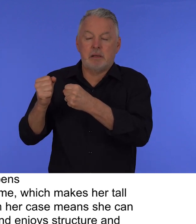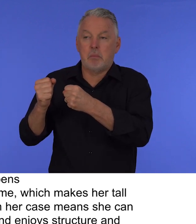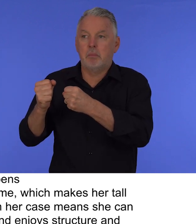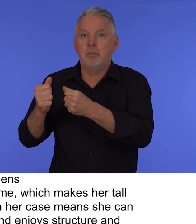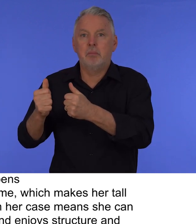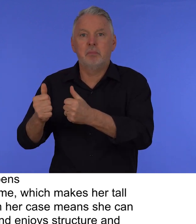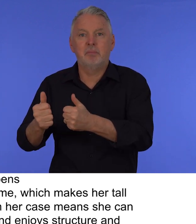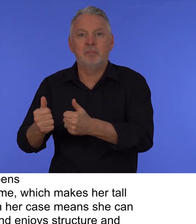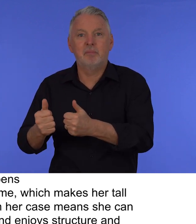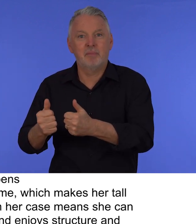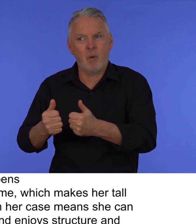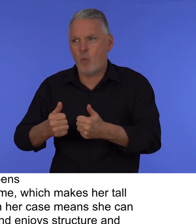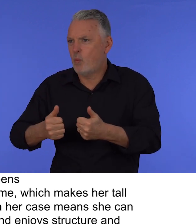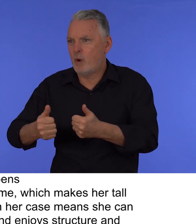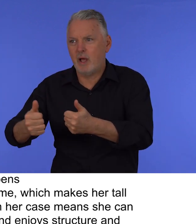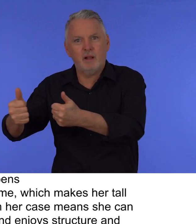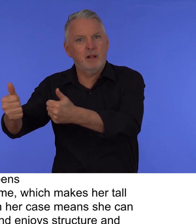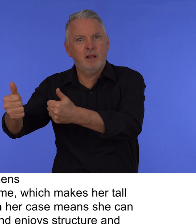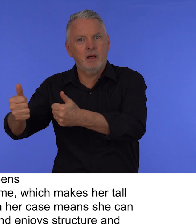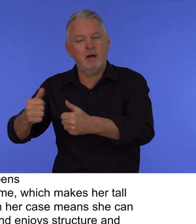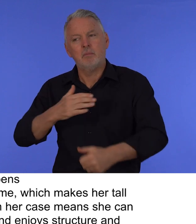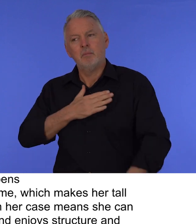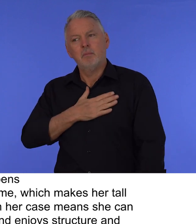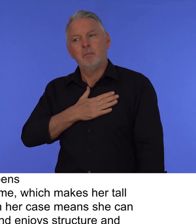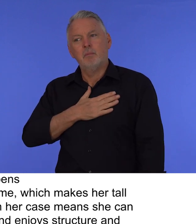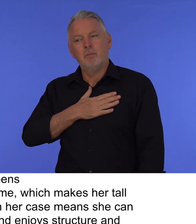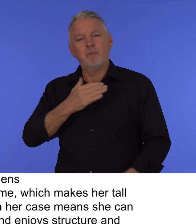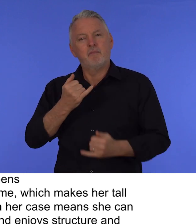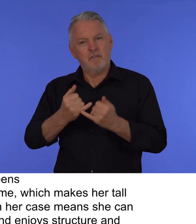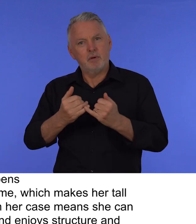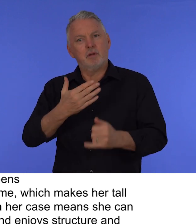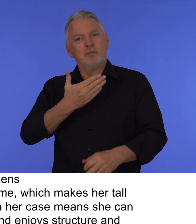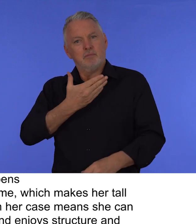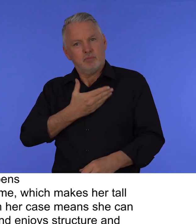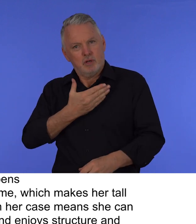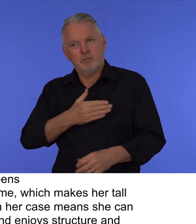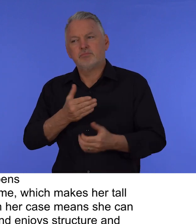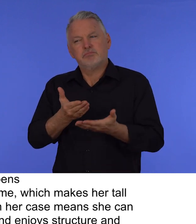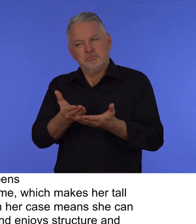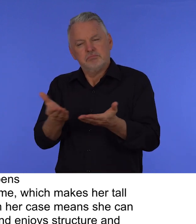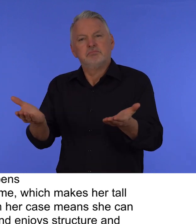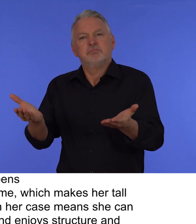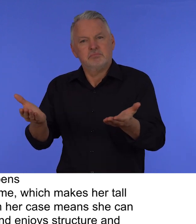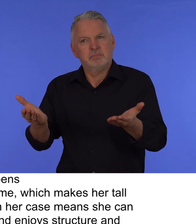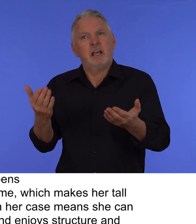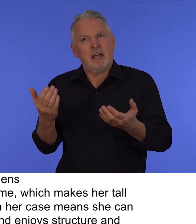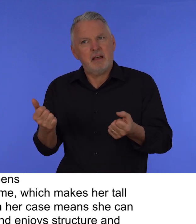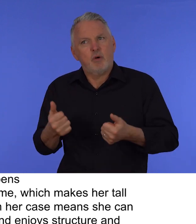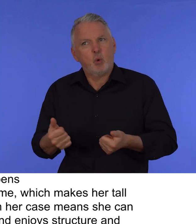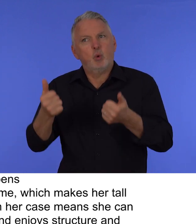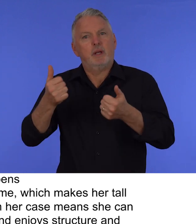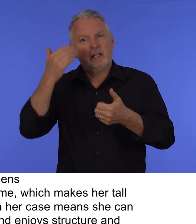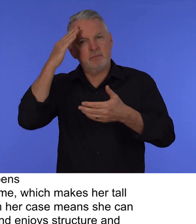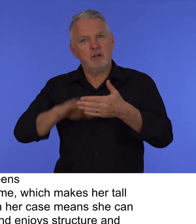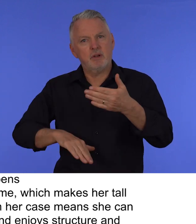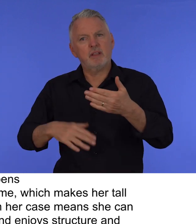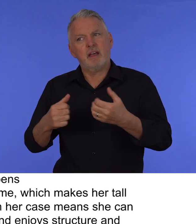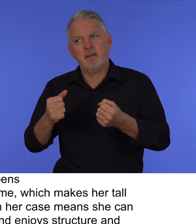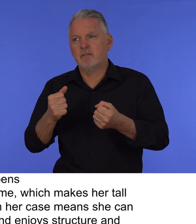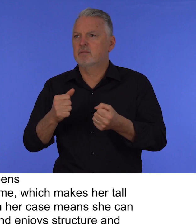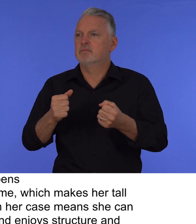definitely in my stomach taking her out, but you know, she did really well, and I'm just really happy that she can have